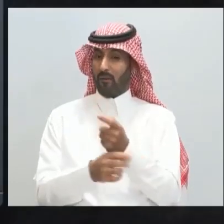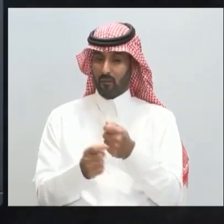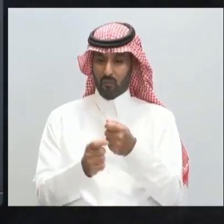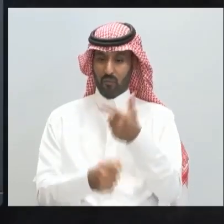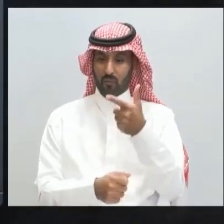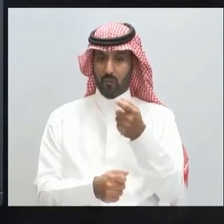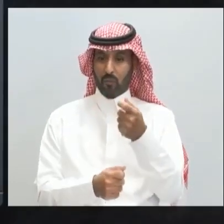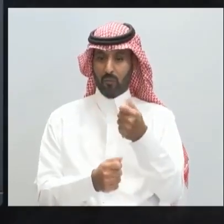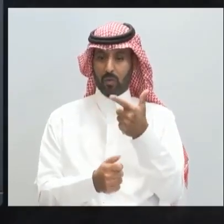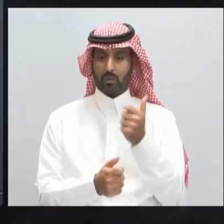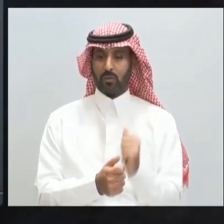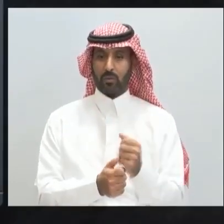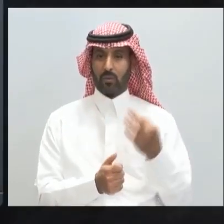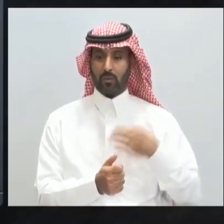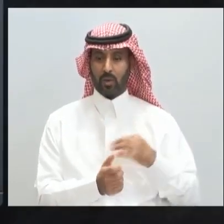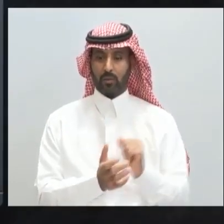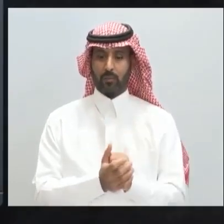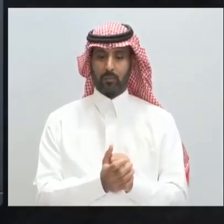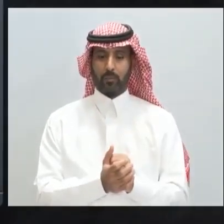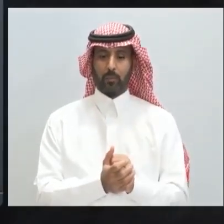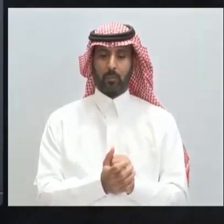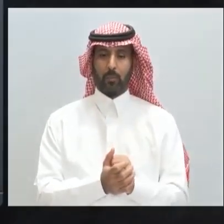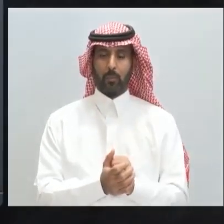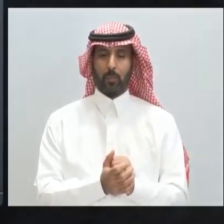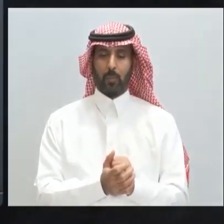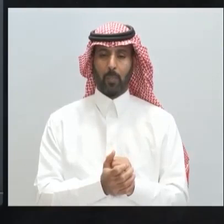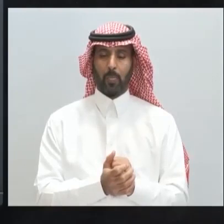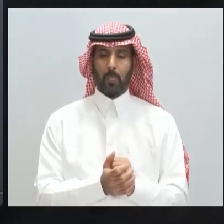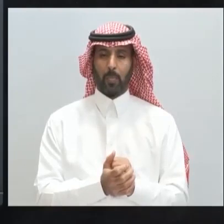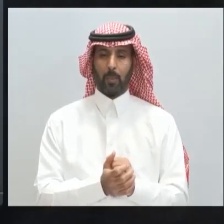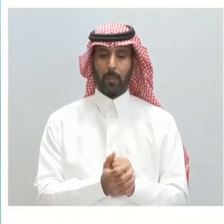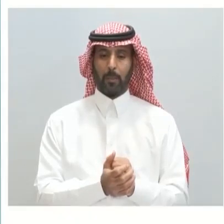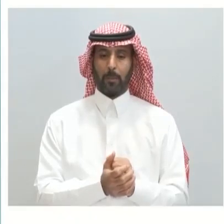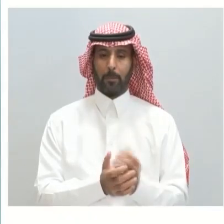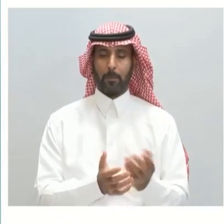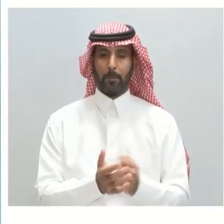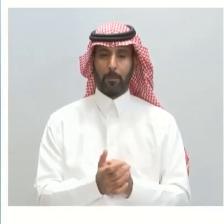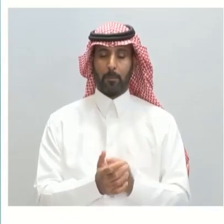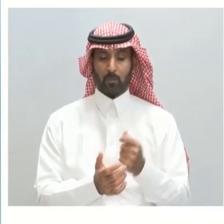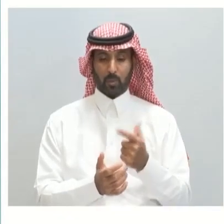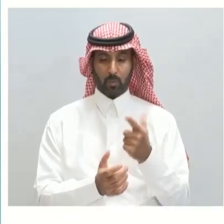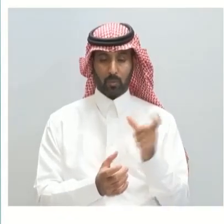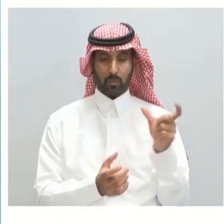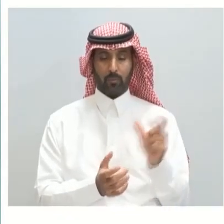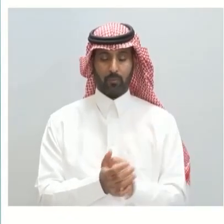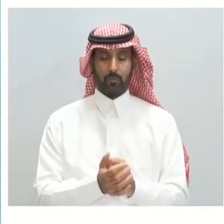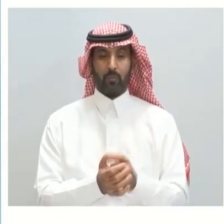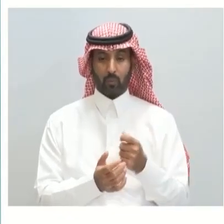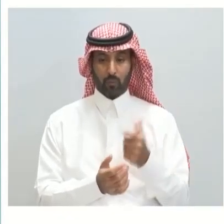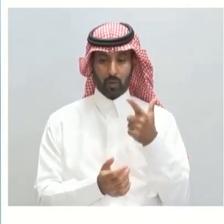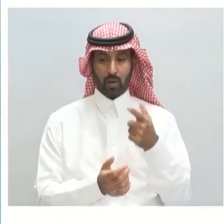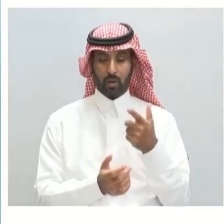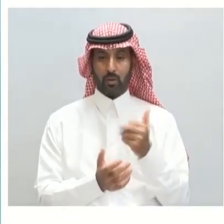something related to what? Yes, that's correct. Something related to money. So do you think of the